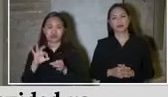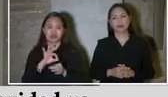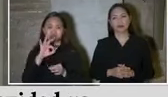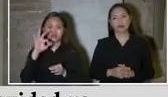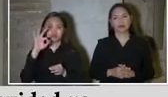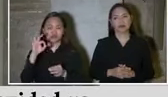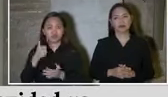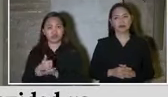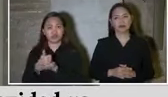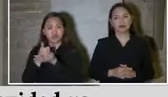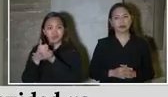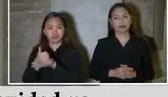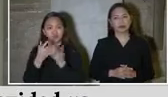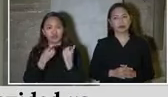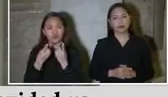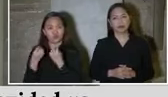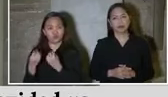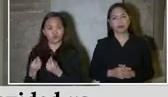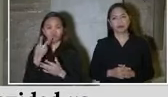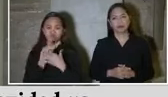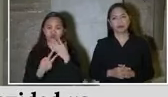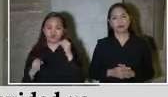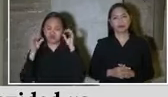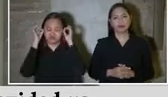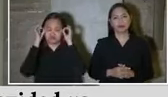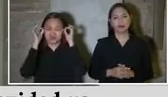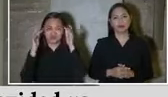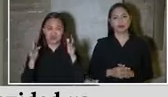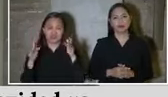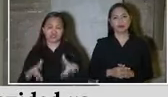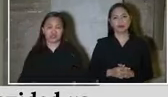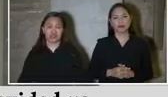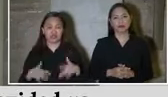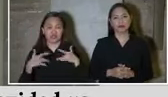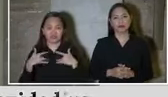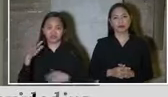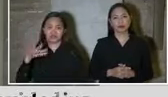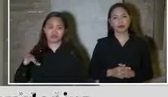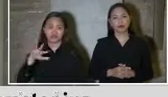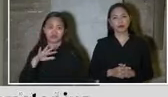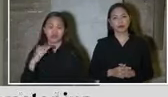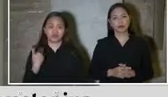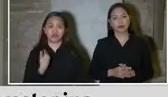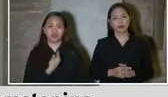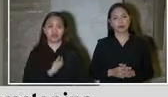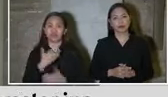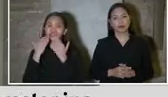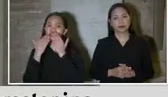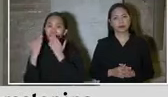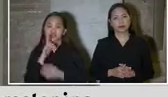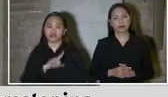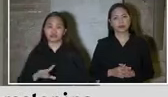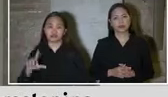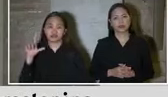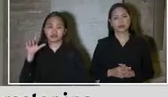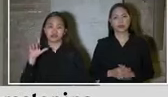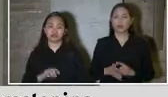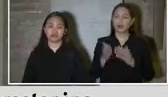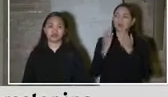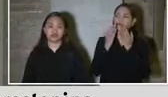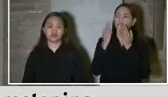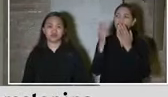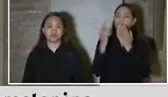help, when doing so was both risky and life-threatening for them, let us thank the Lord. Thanks be